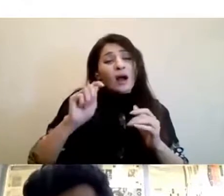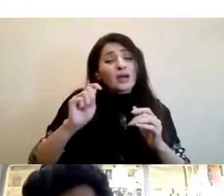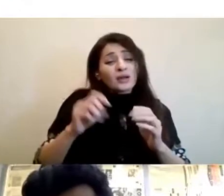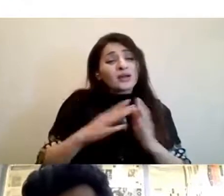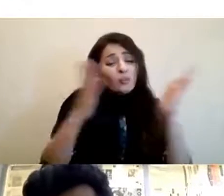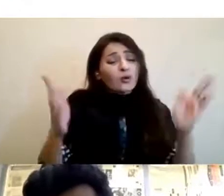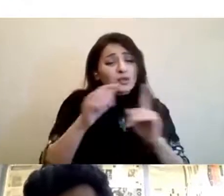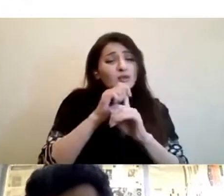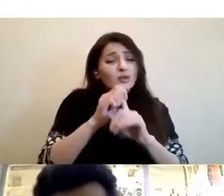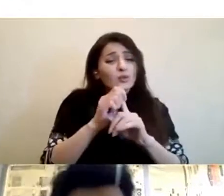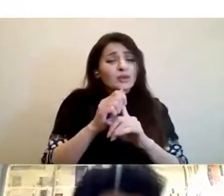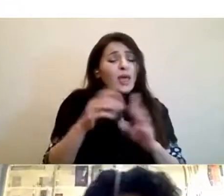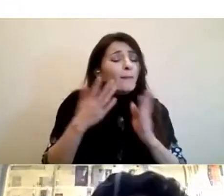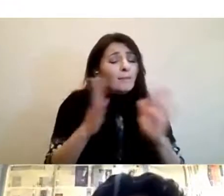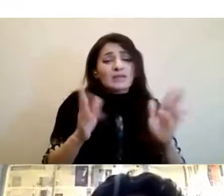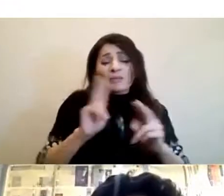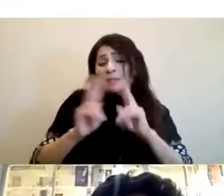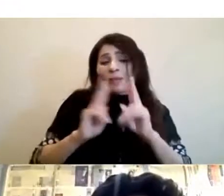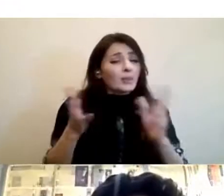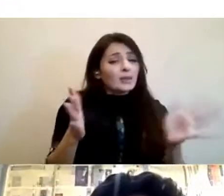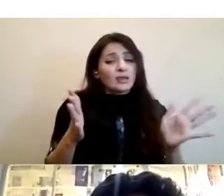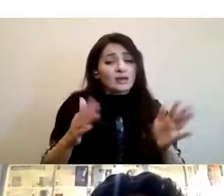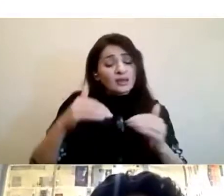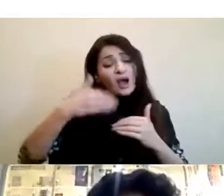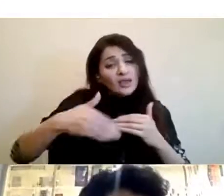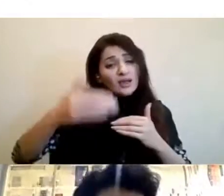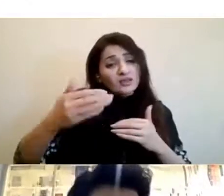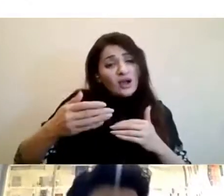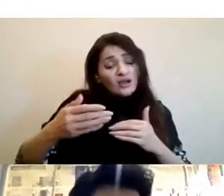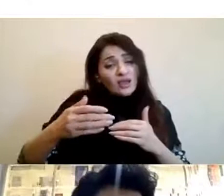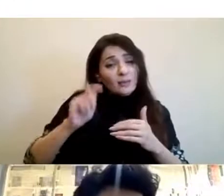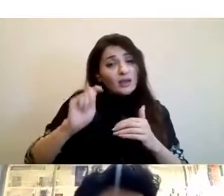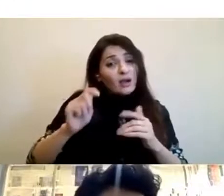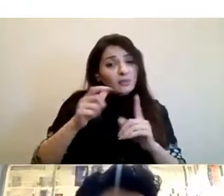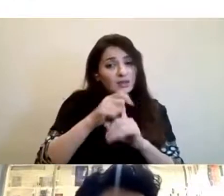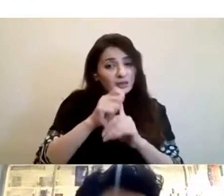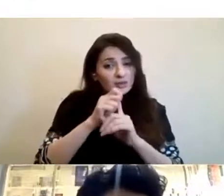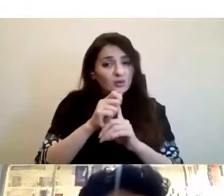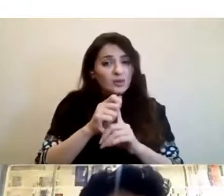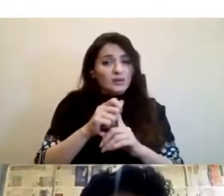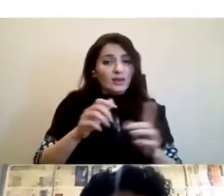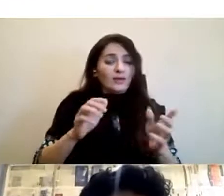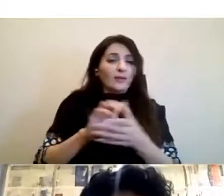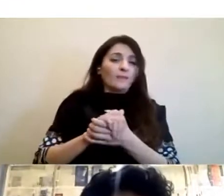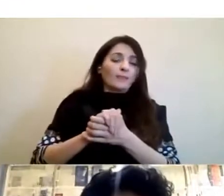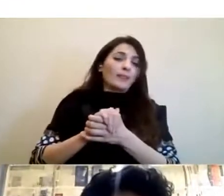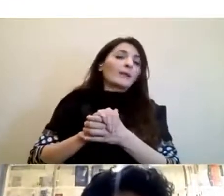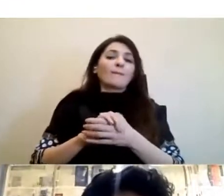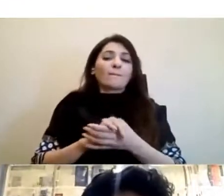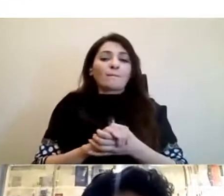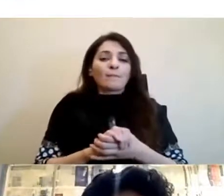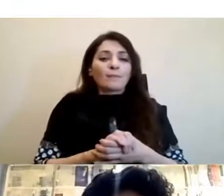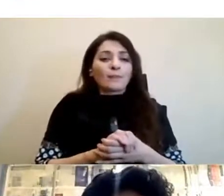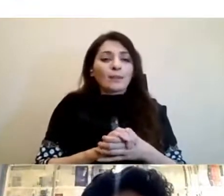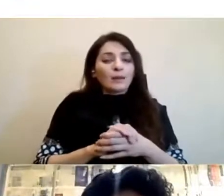tech industry is, of course, it's faster, better, cheaper, more. There's a technology learning curve with most